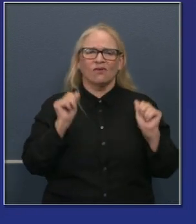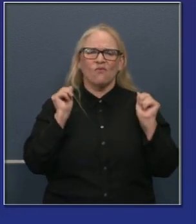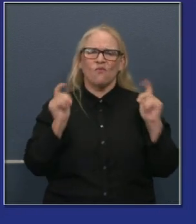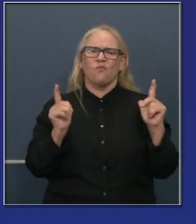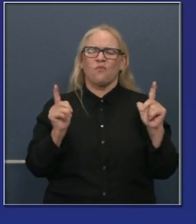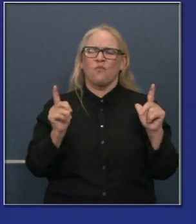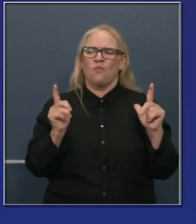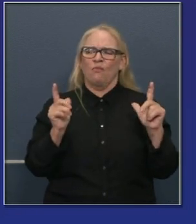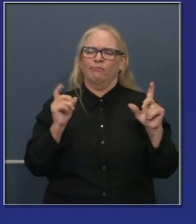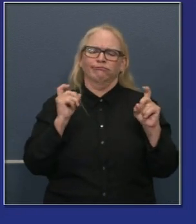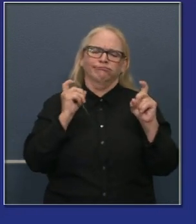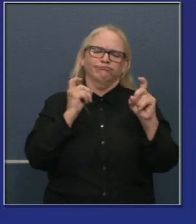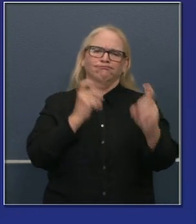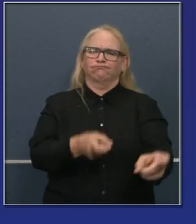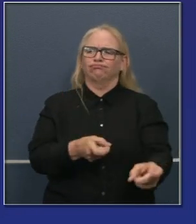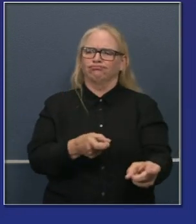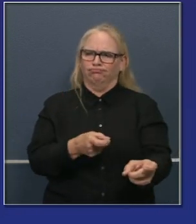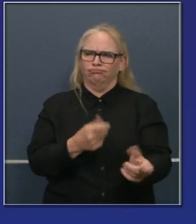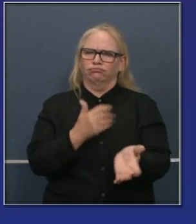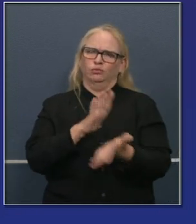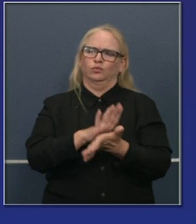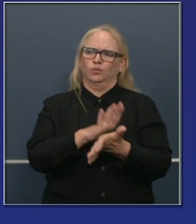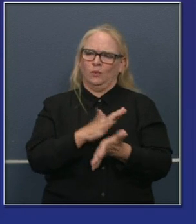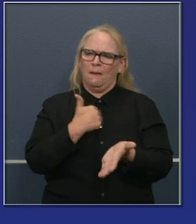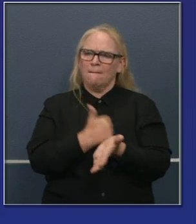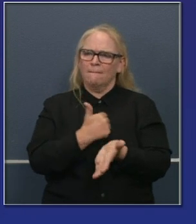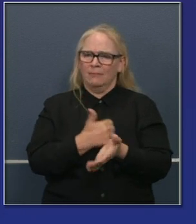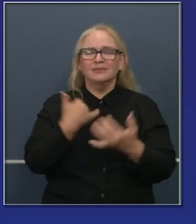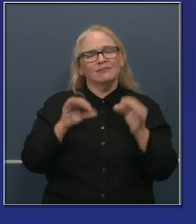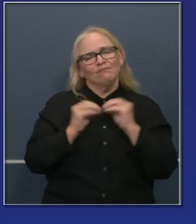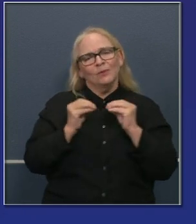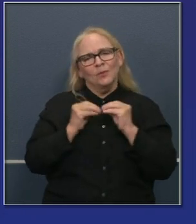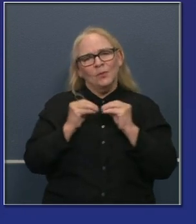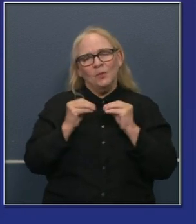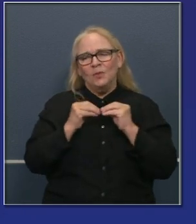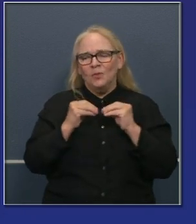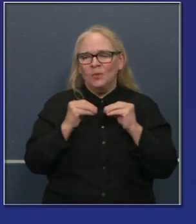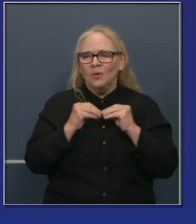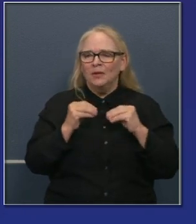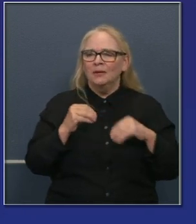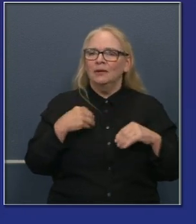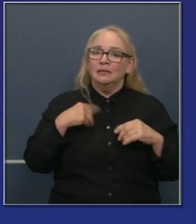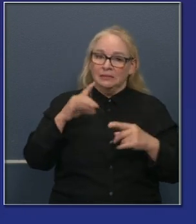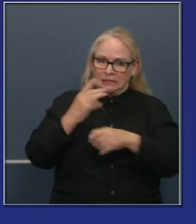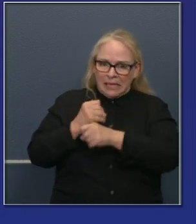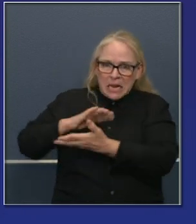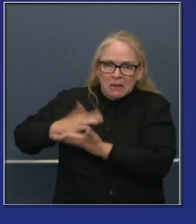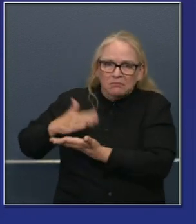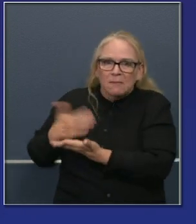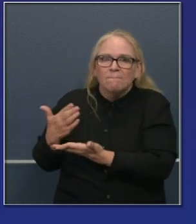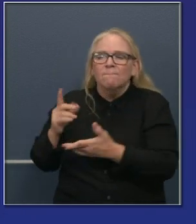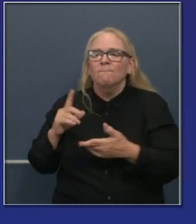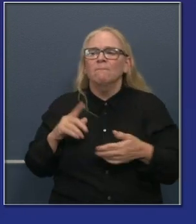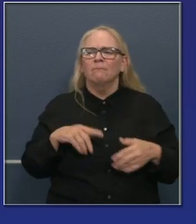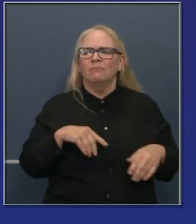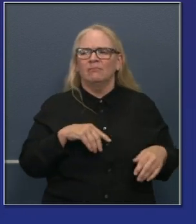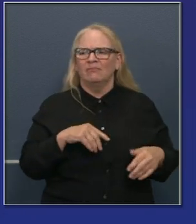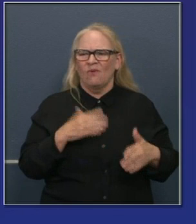work to do there. We were able to get Chromebooks and laptops. We were able to get tens of thousands, over